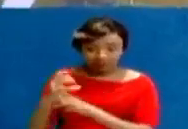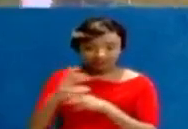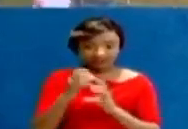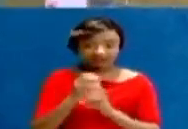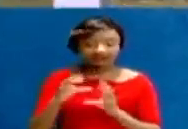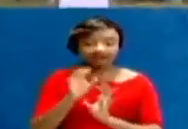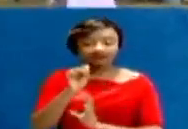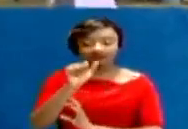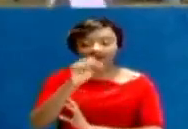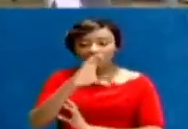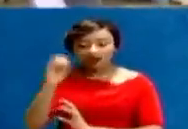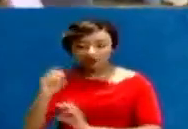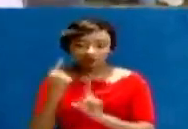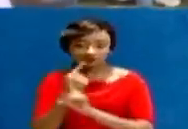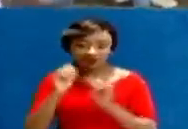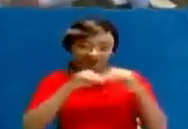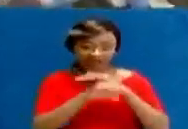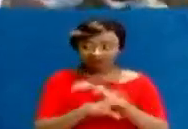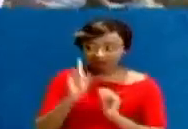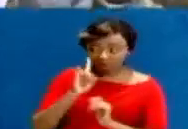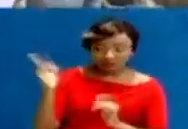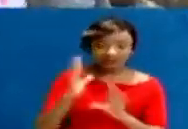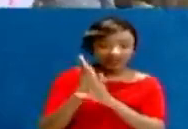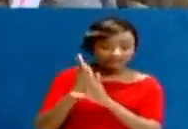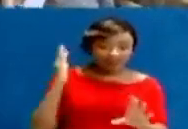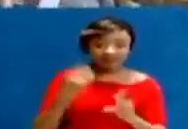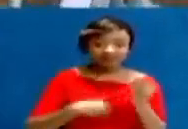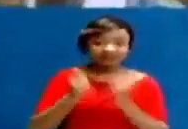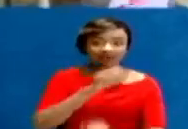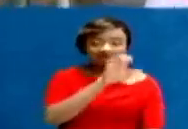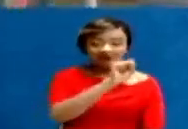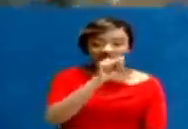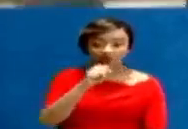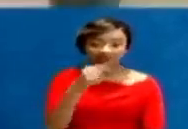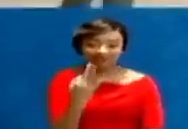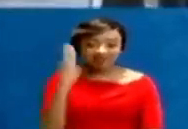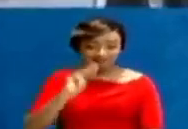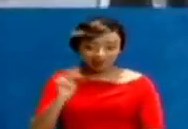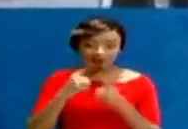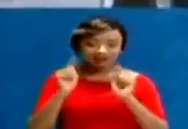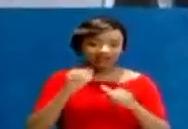will have access to Isuzu's NQR 33-seater buses, which sell at 5.3 million